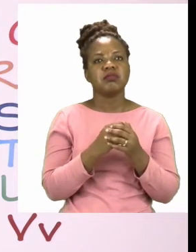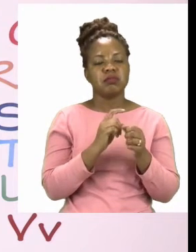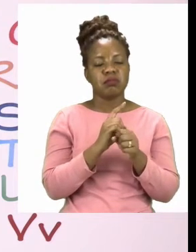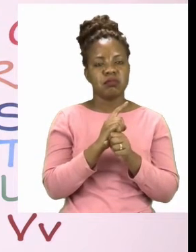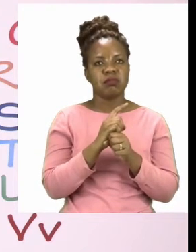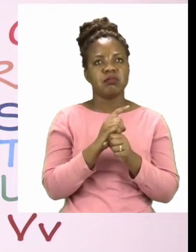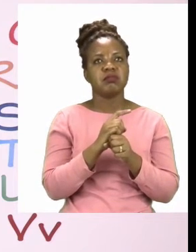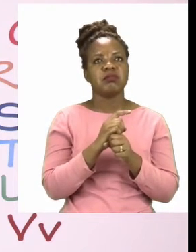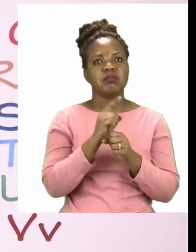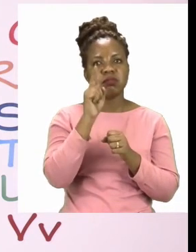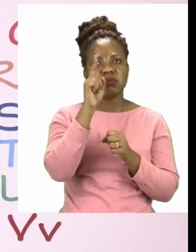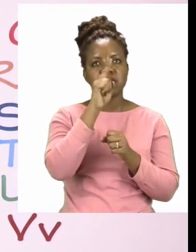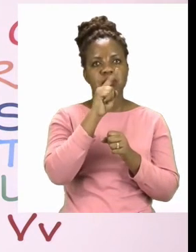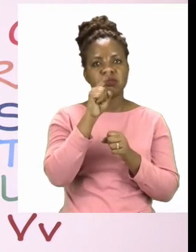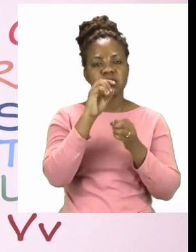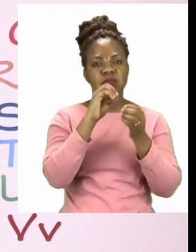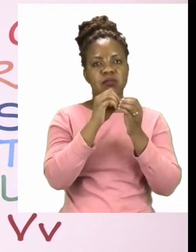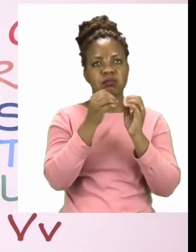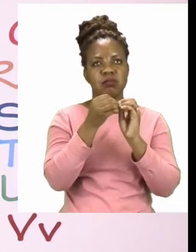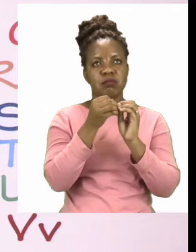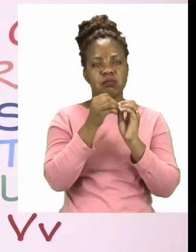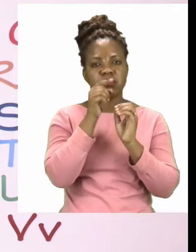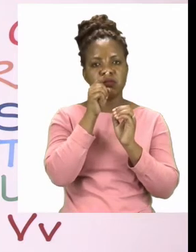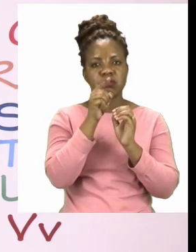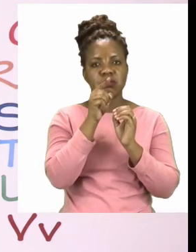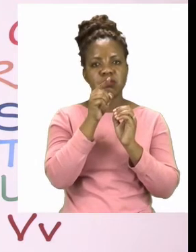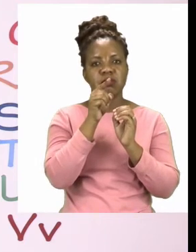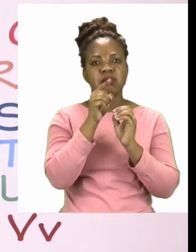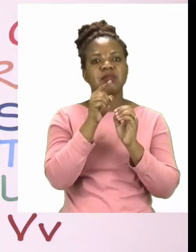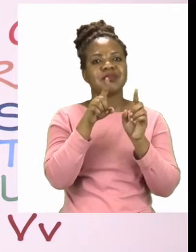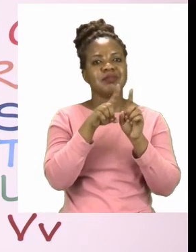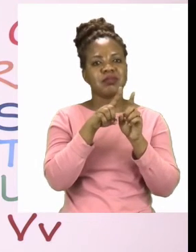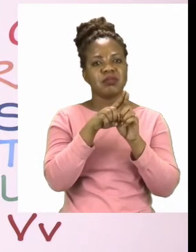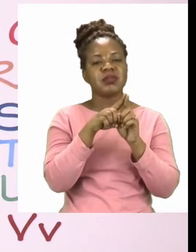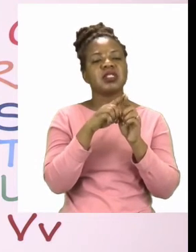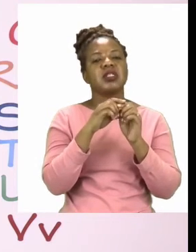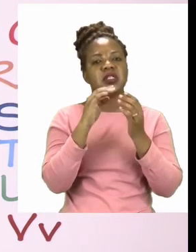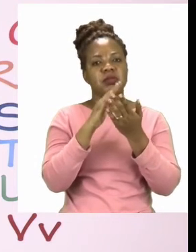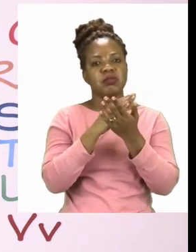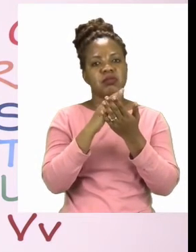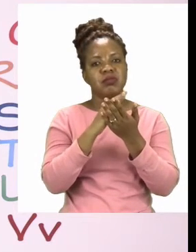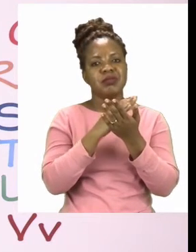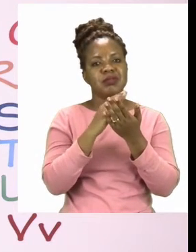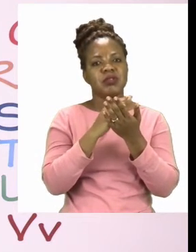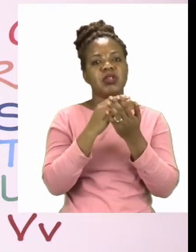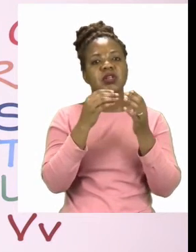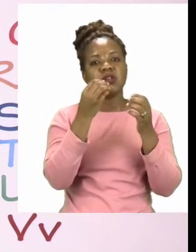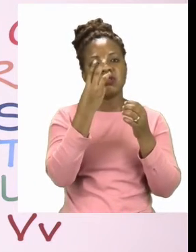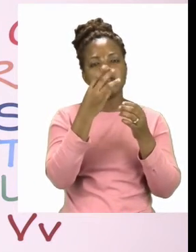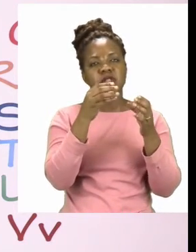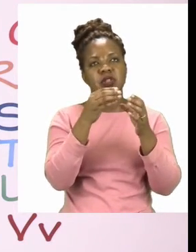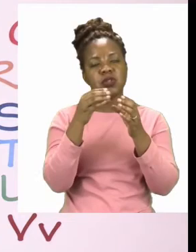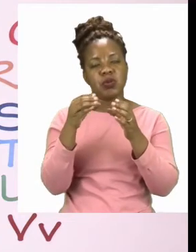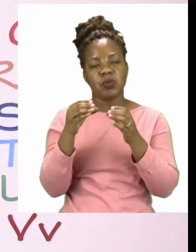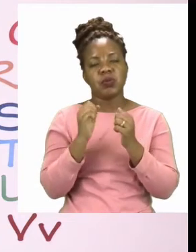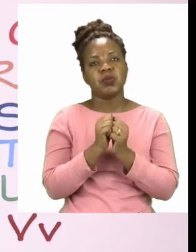to share them equally in 3 groups. Take your time with all the exercises. I know it sounds like a lot, but it needs